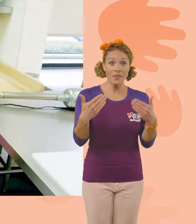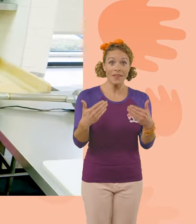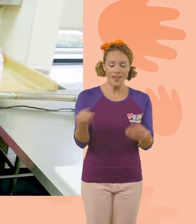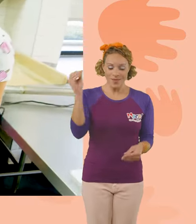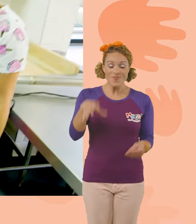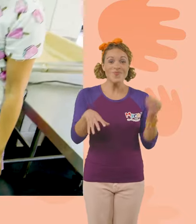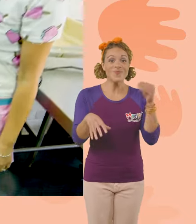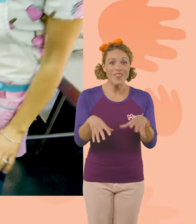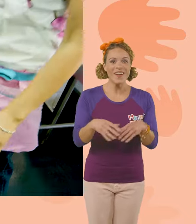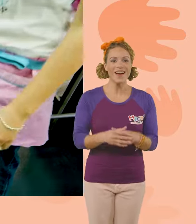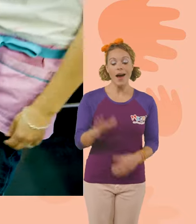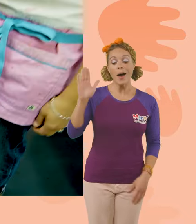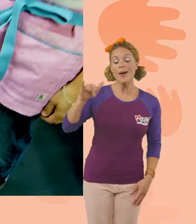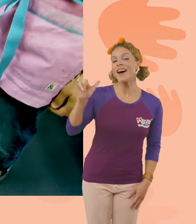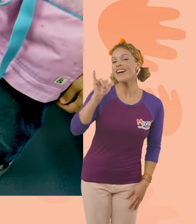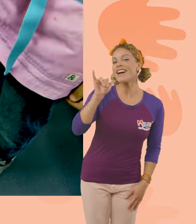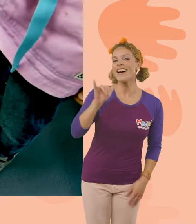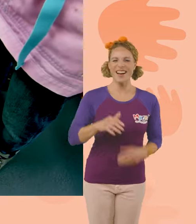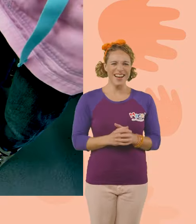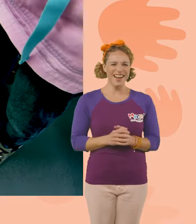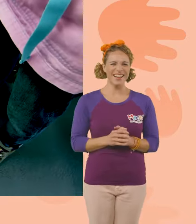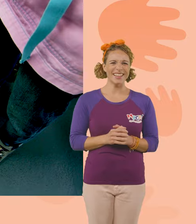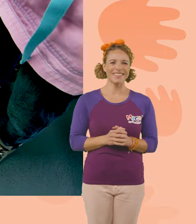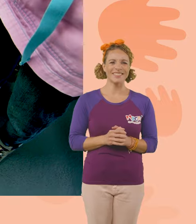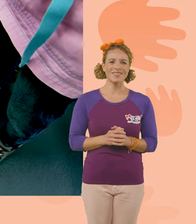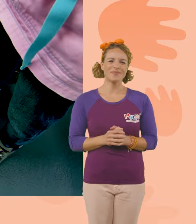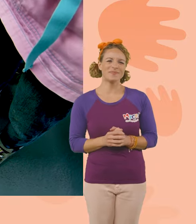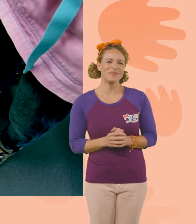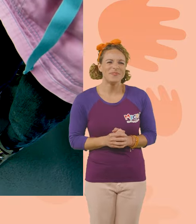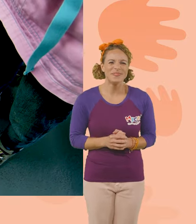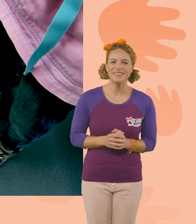it in. Okay, bye-bye, spinach.